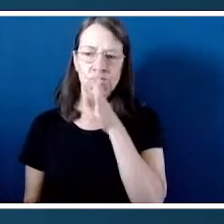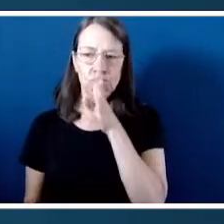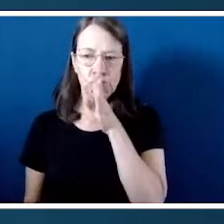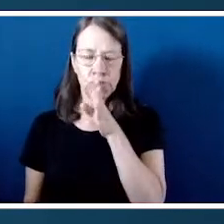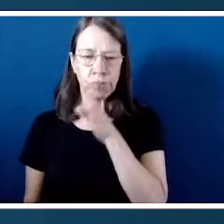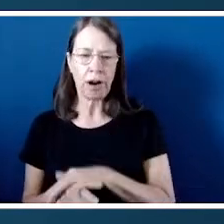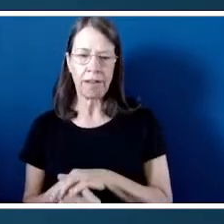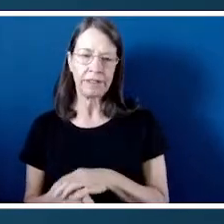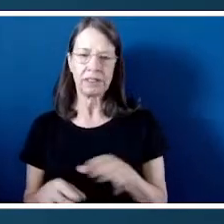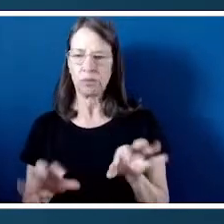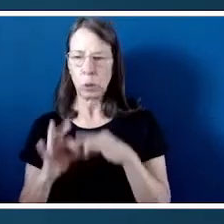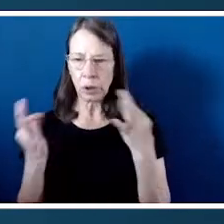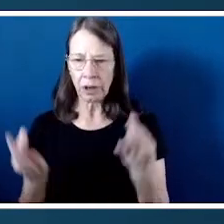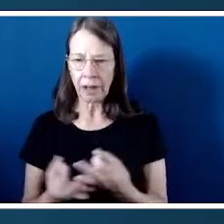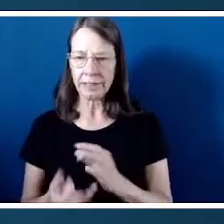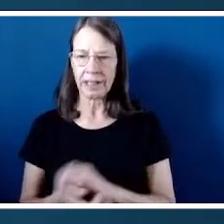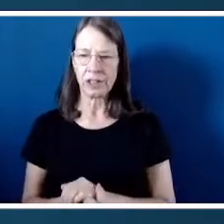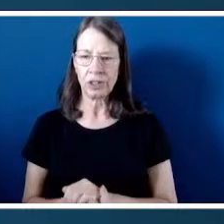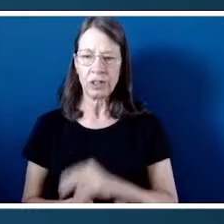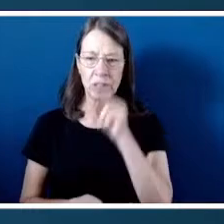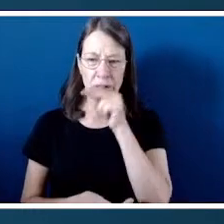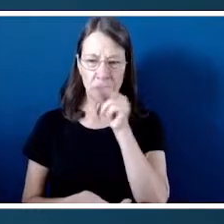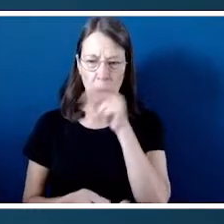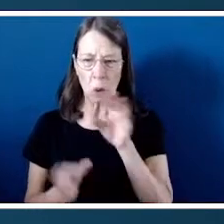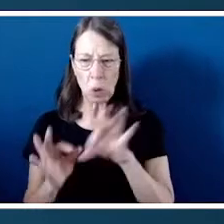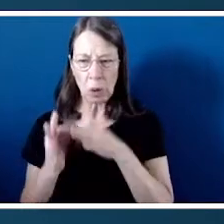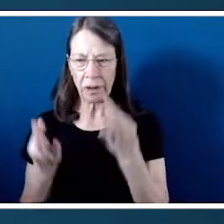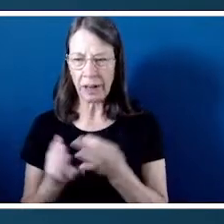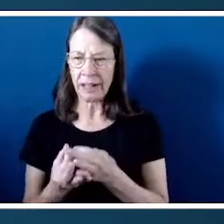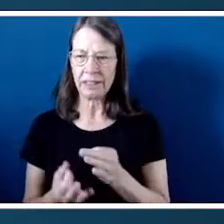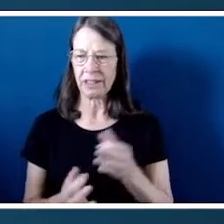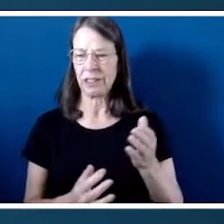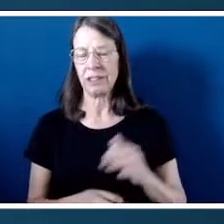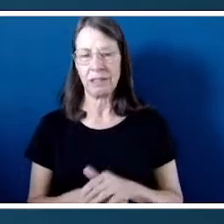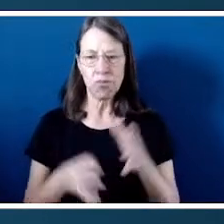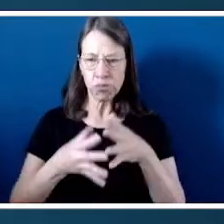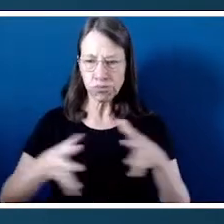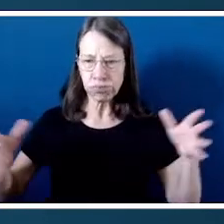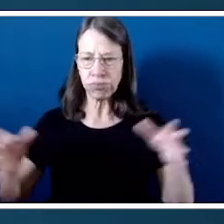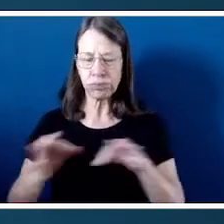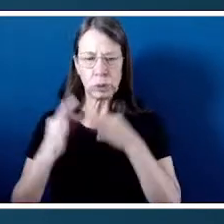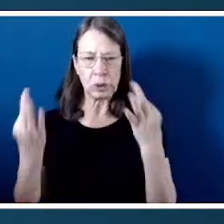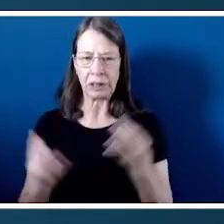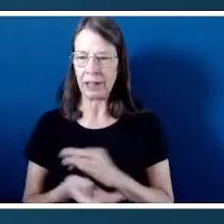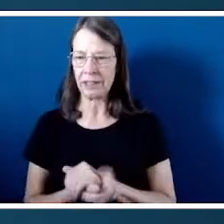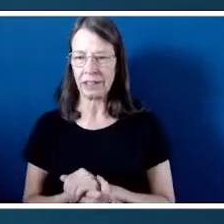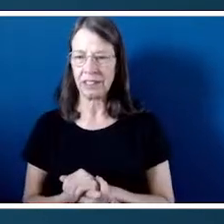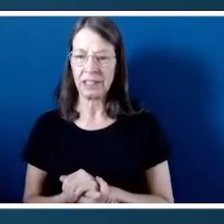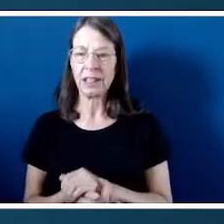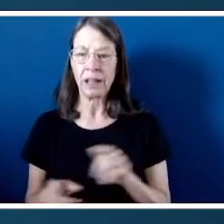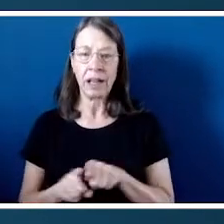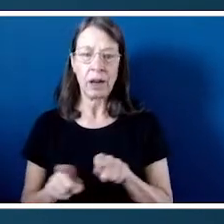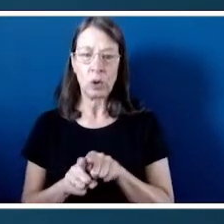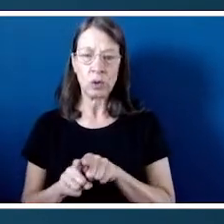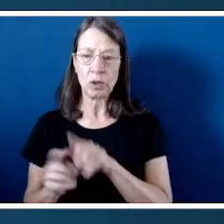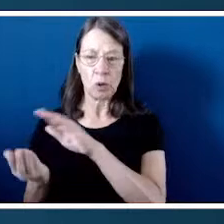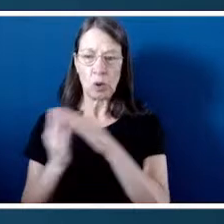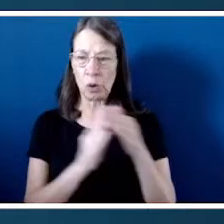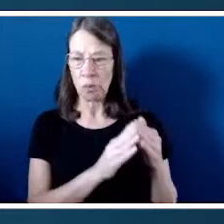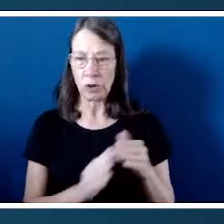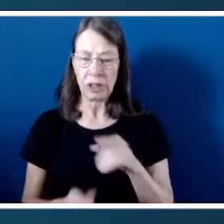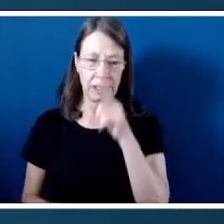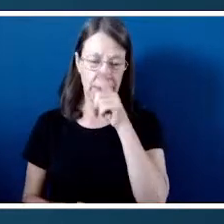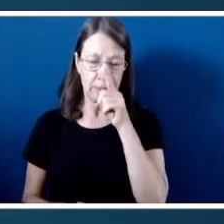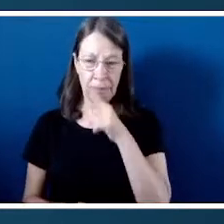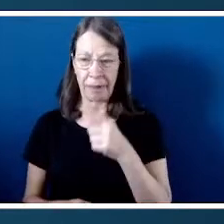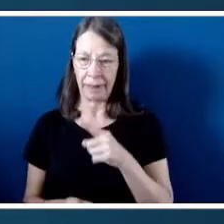enterprises, and across communities. We have so much to learn from each other. Island